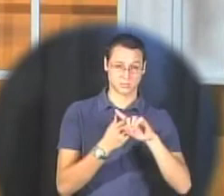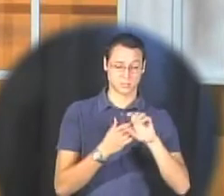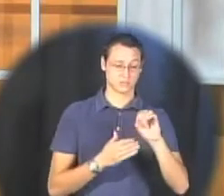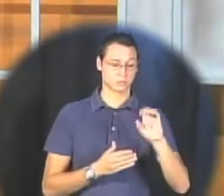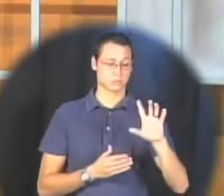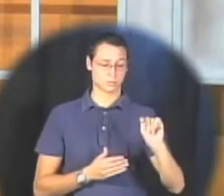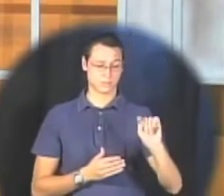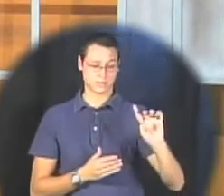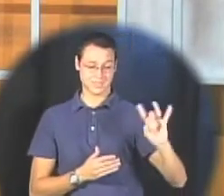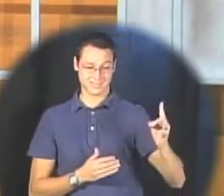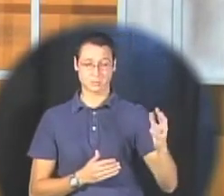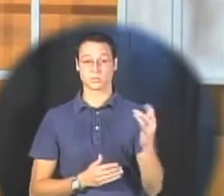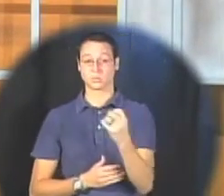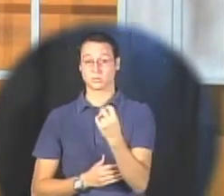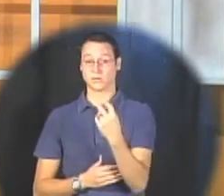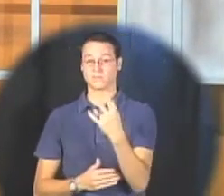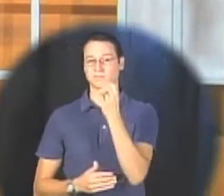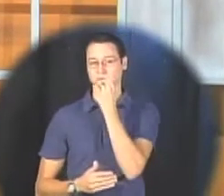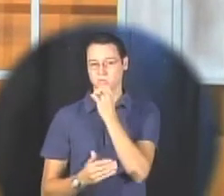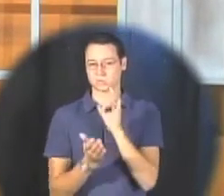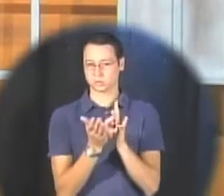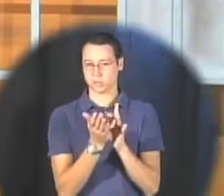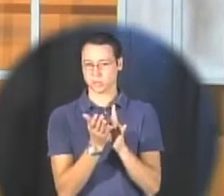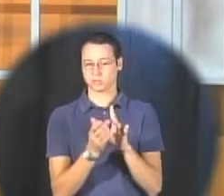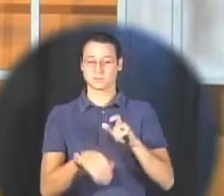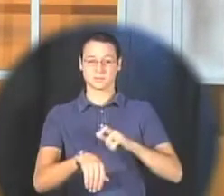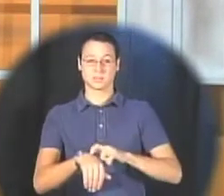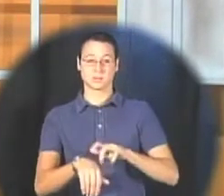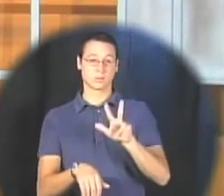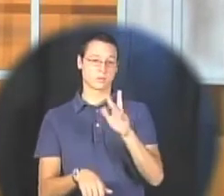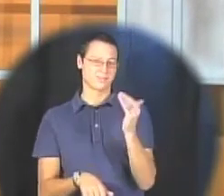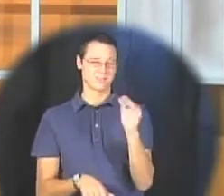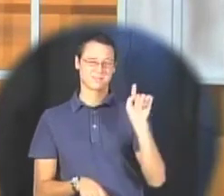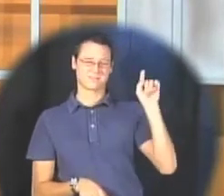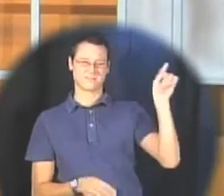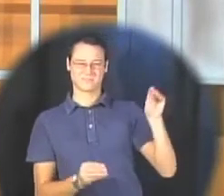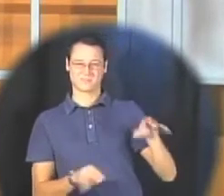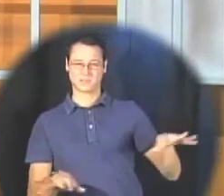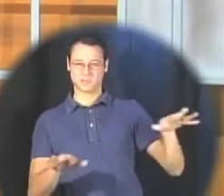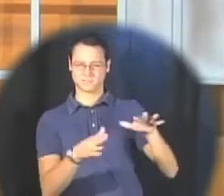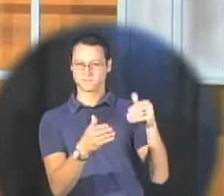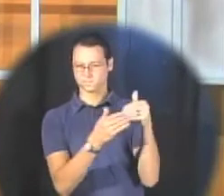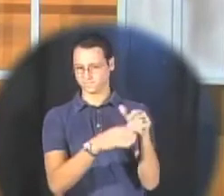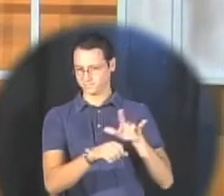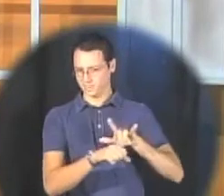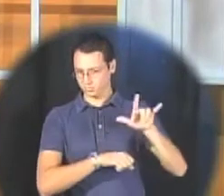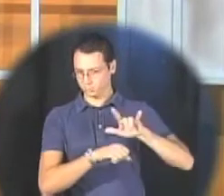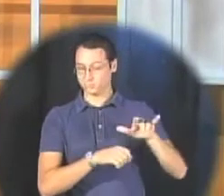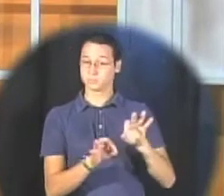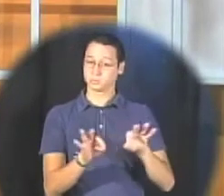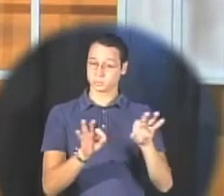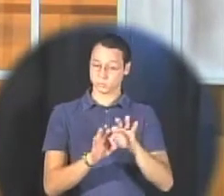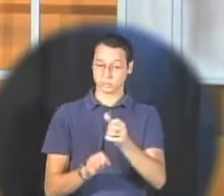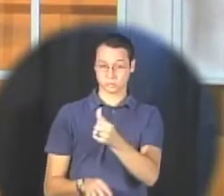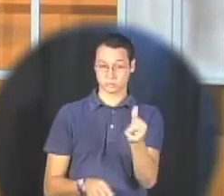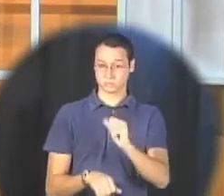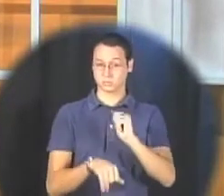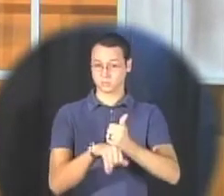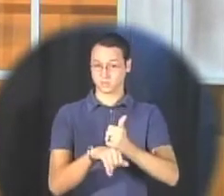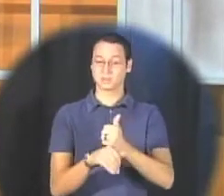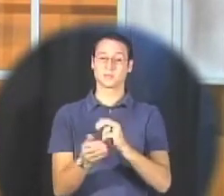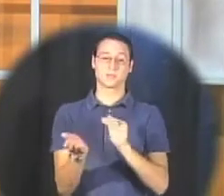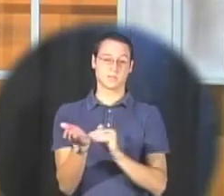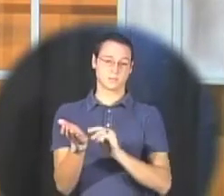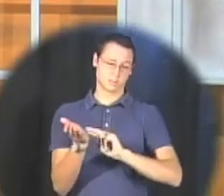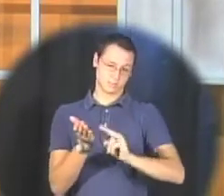12th, at 3:15 p.m. at the Airport Lake Soccer Fields. Please find transportation and make sure your physical is turned in. Please